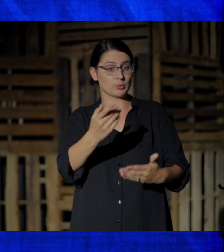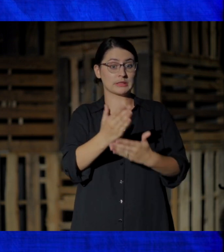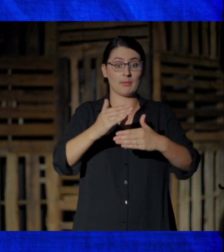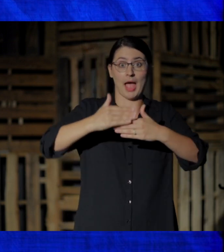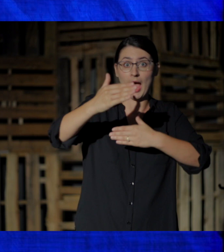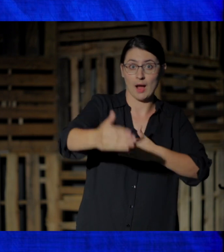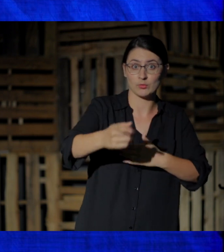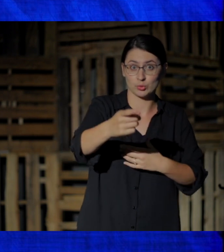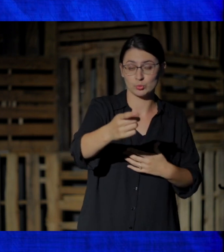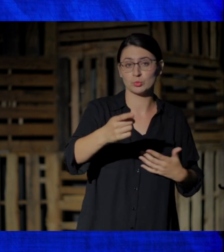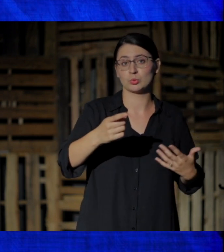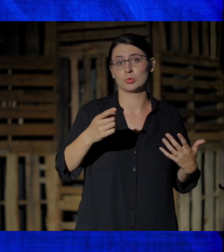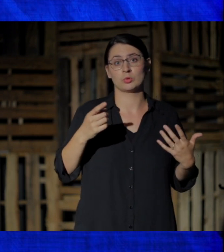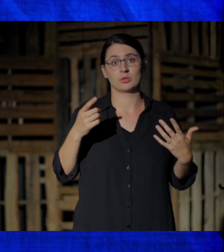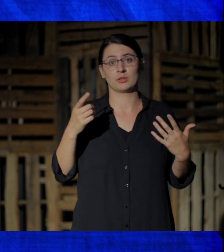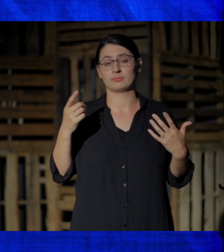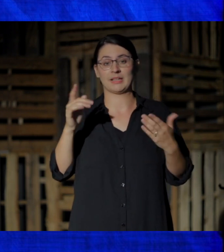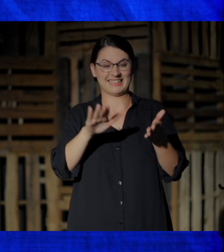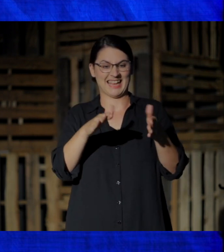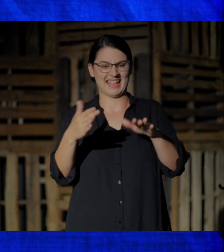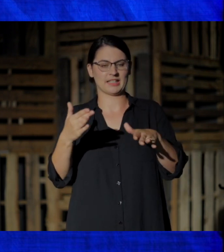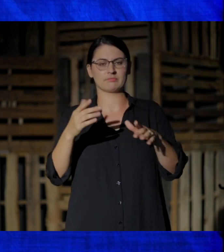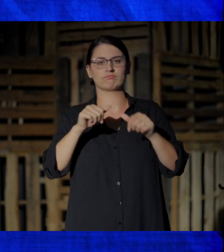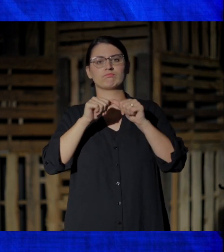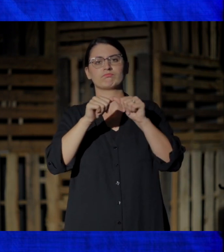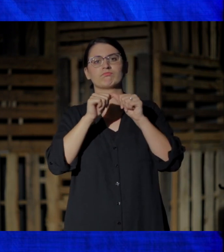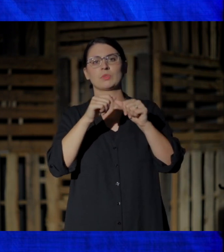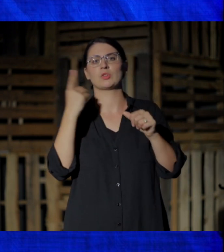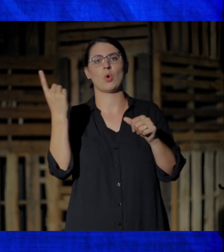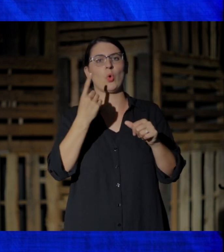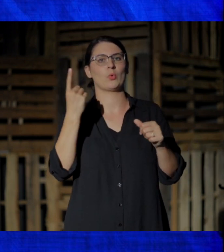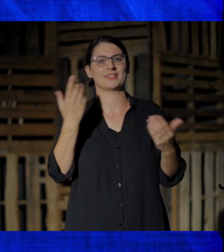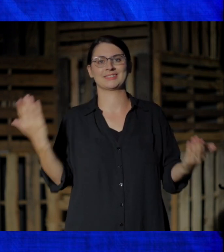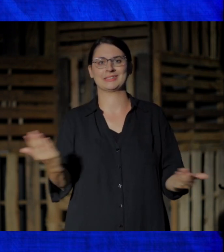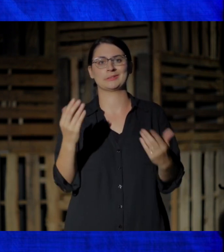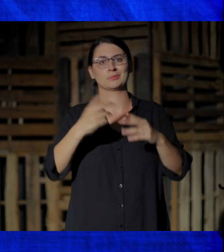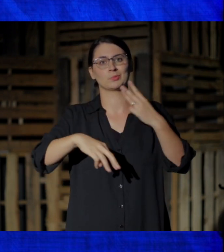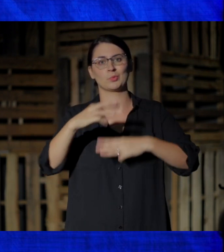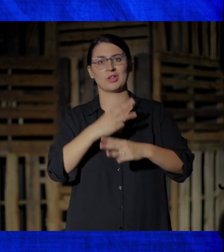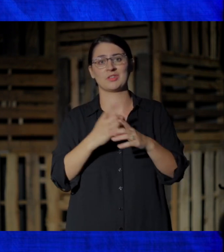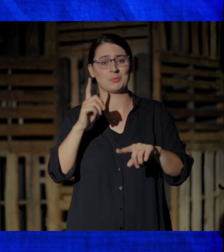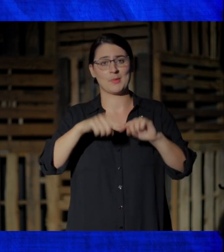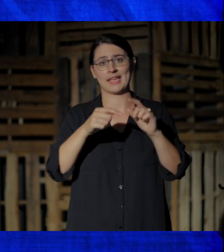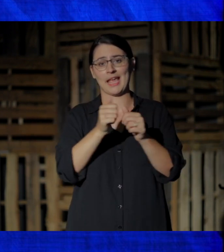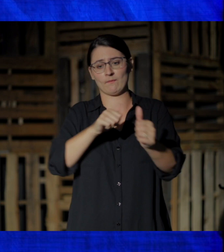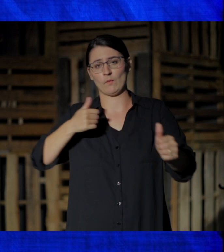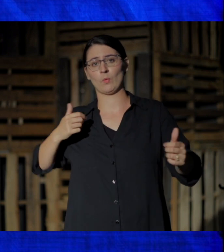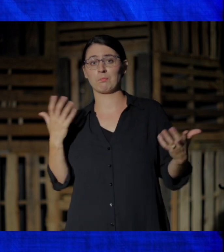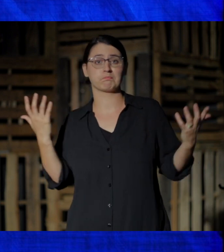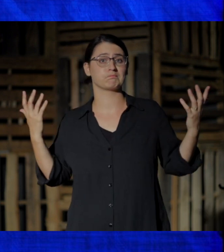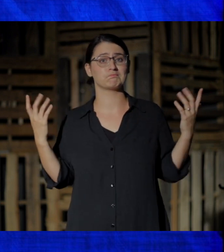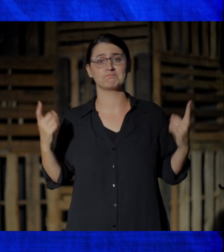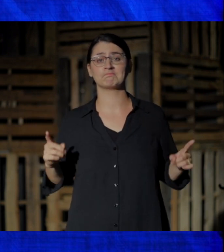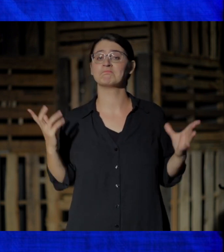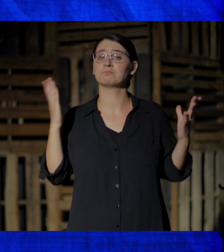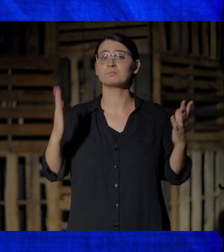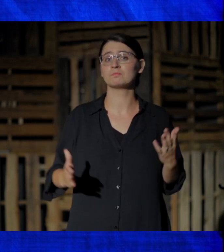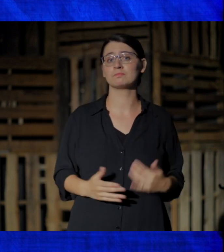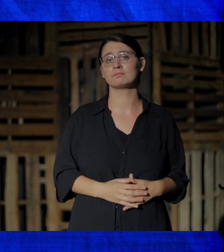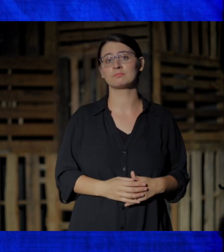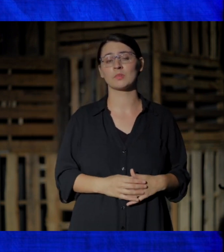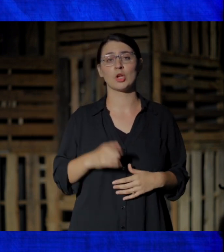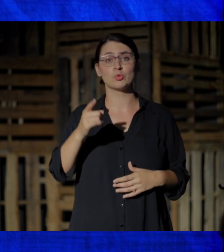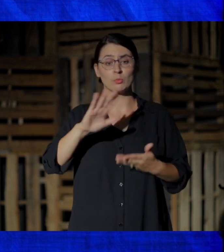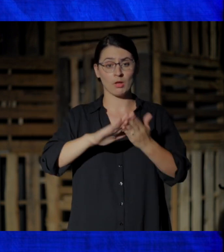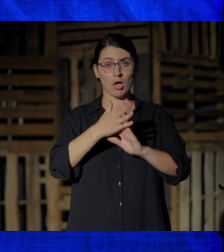a constant reality of our life. It is a total unavoidable reality of our life. And the older you get,